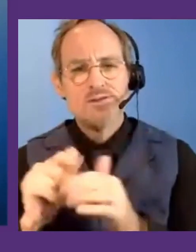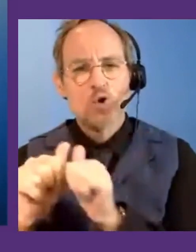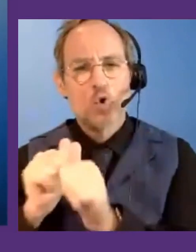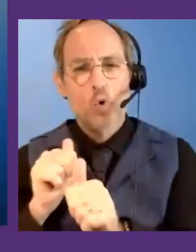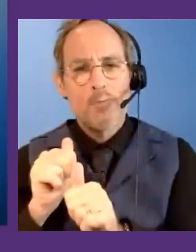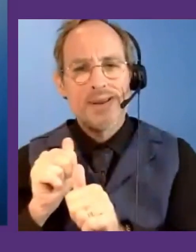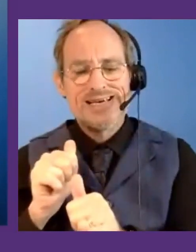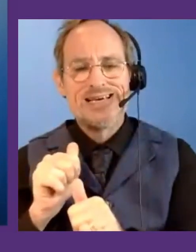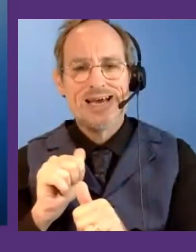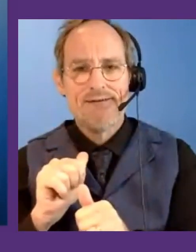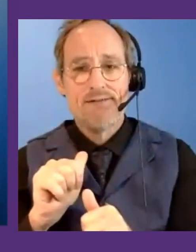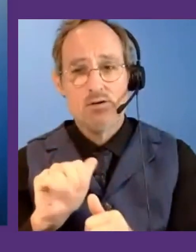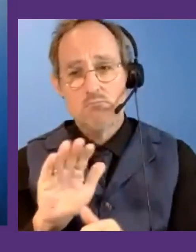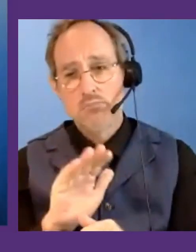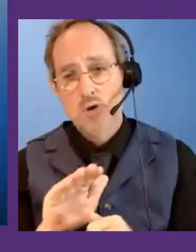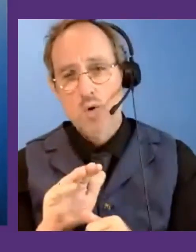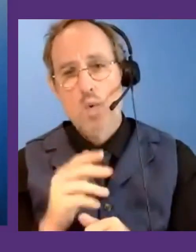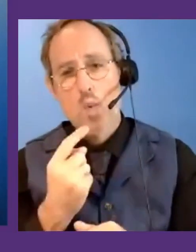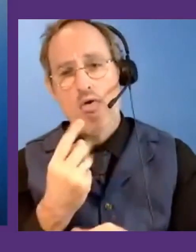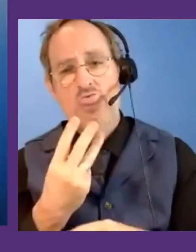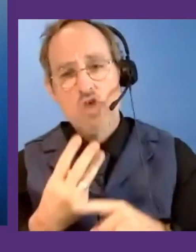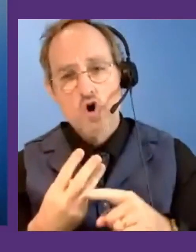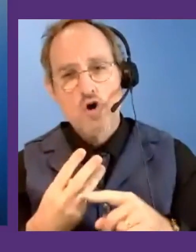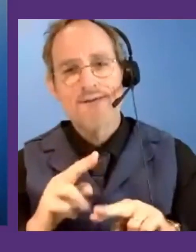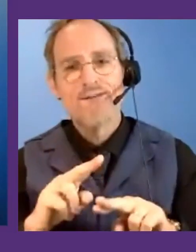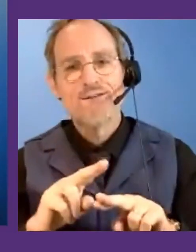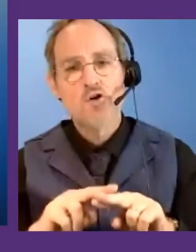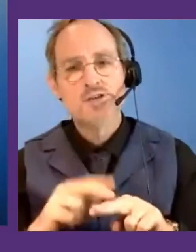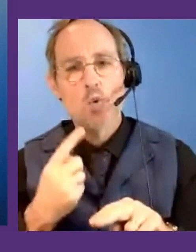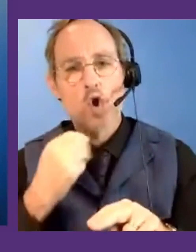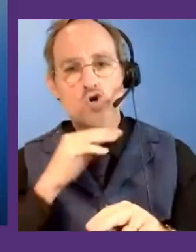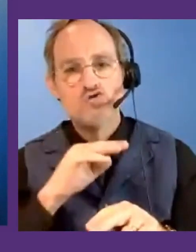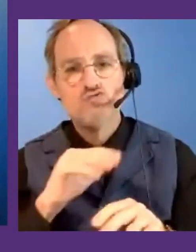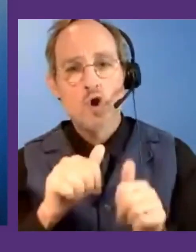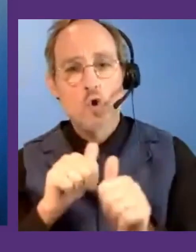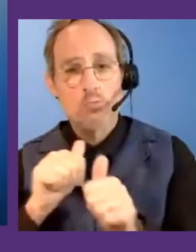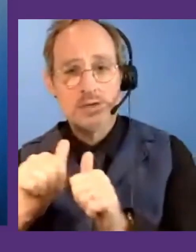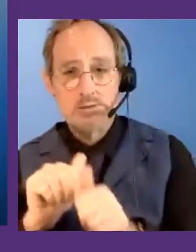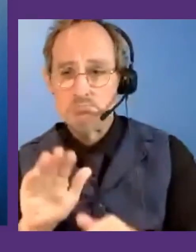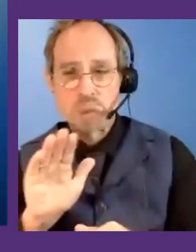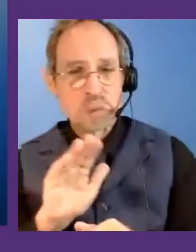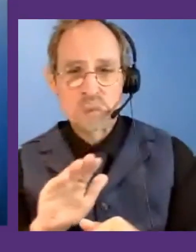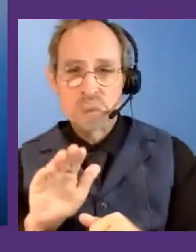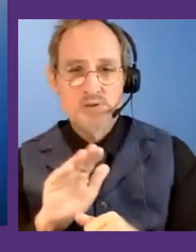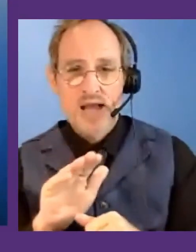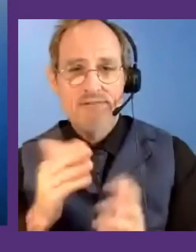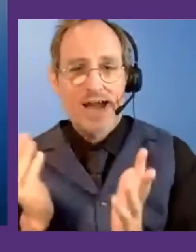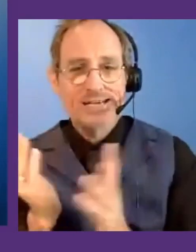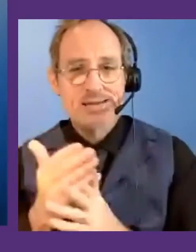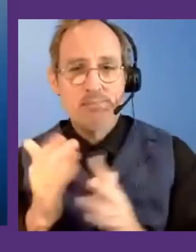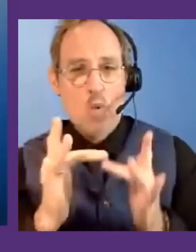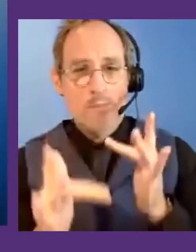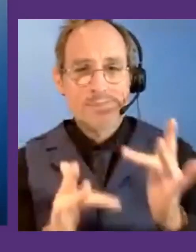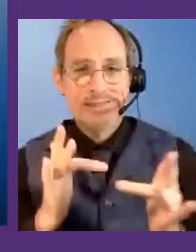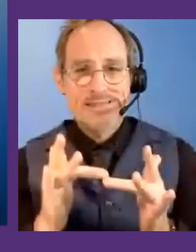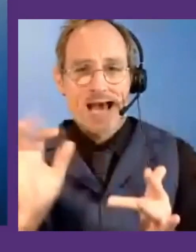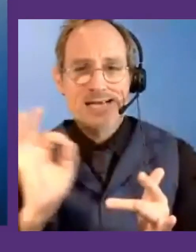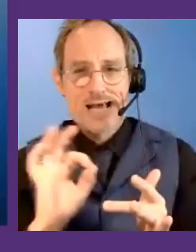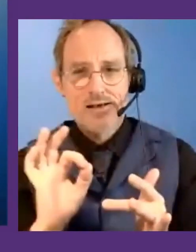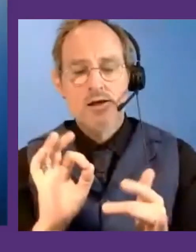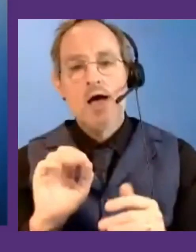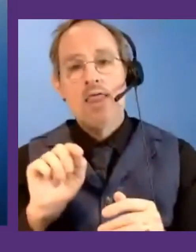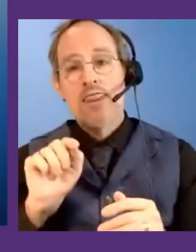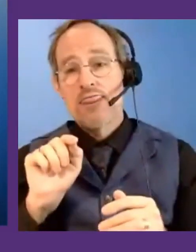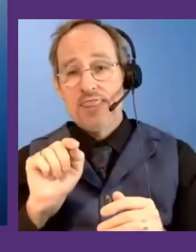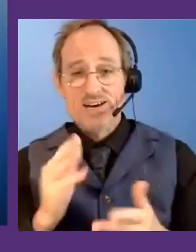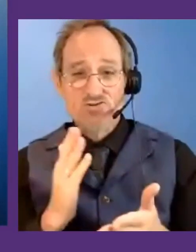third of our FTSE 100 companies still do not have accessible websites. You know, and not compliance is a dirty word as far as I'm concerned, but that is just insane,